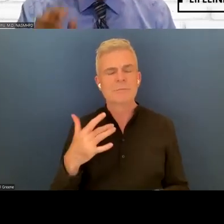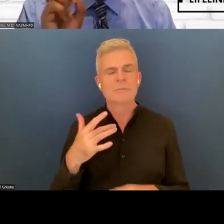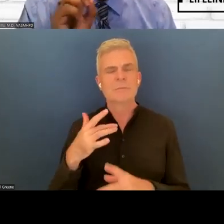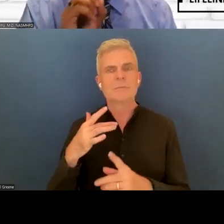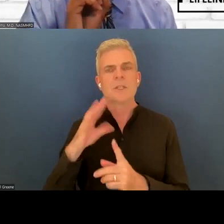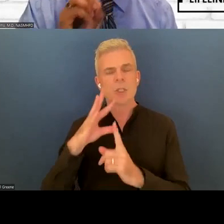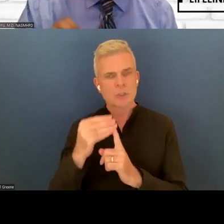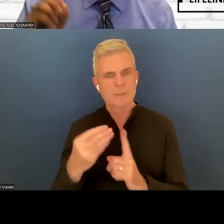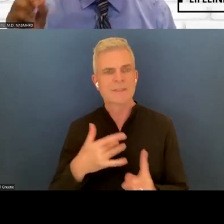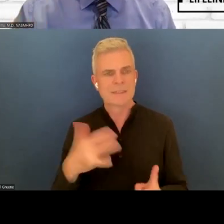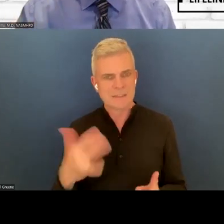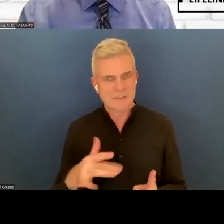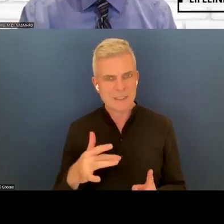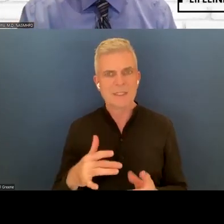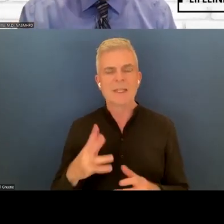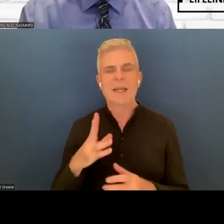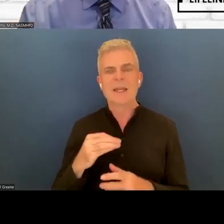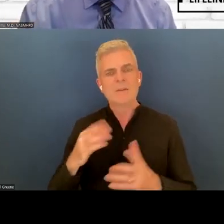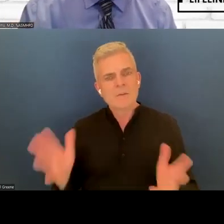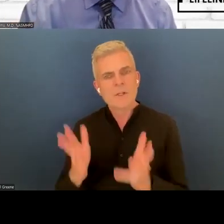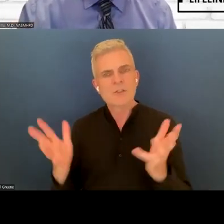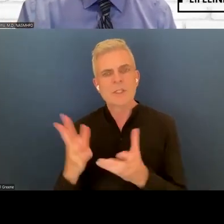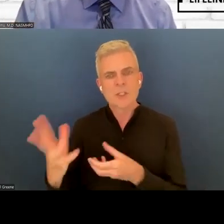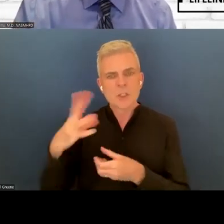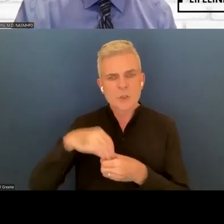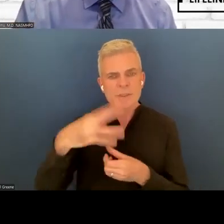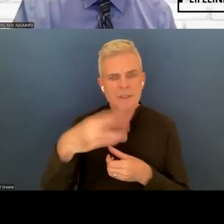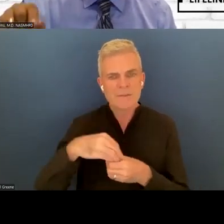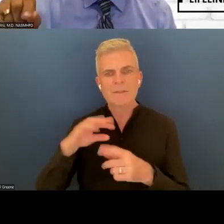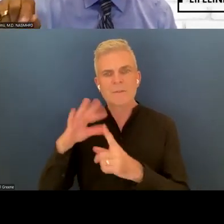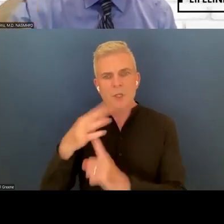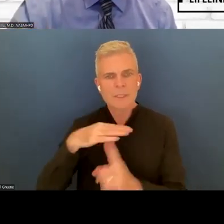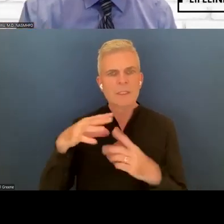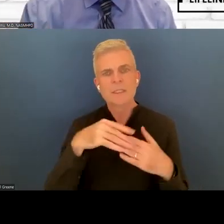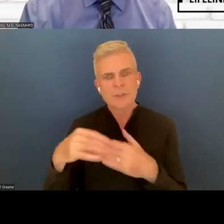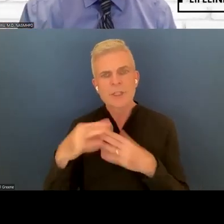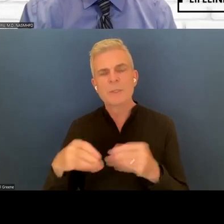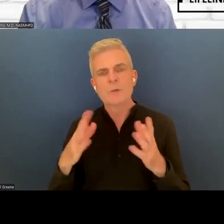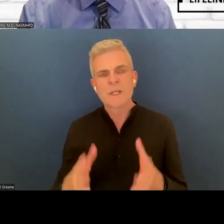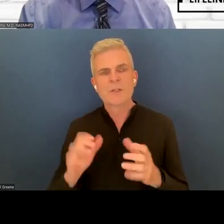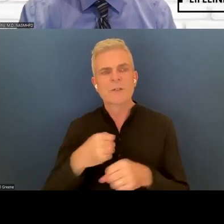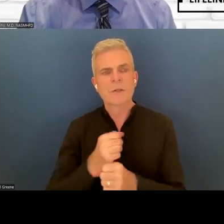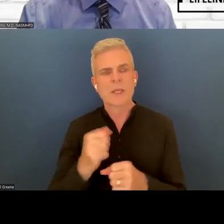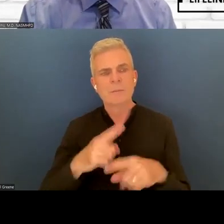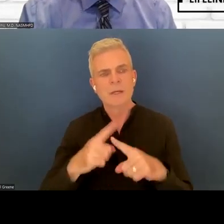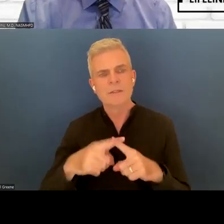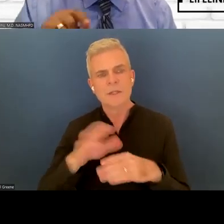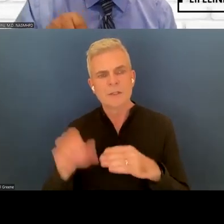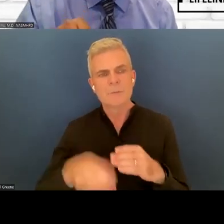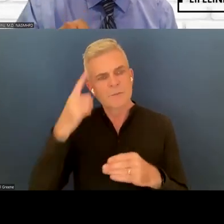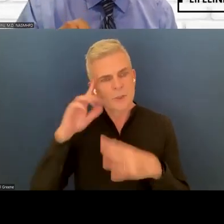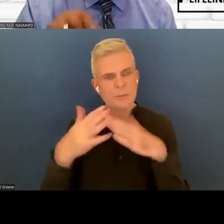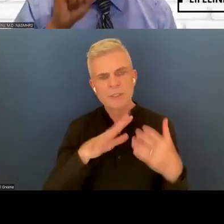By embracing cultural sensitivity and fostering an inclusive environment, leadership and providers can create positive outcomes for the communities we serve.